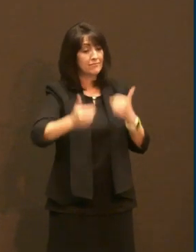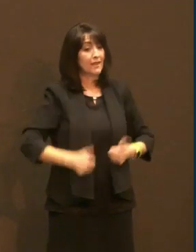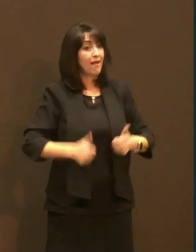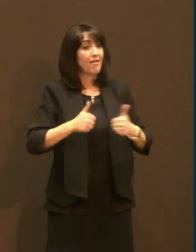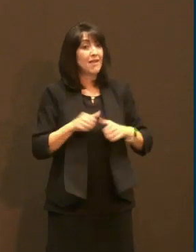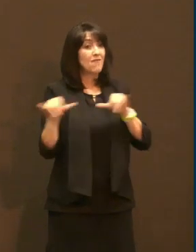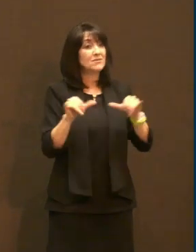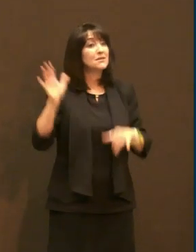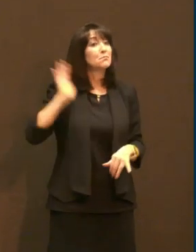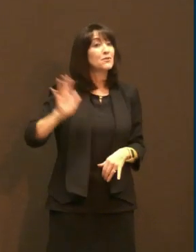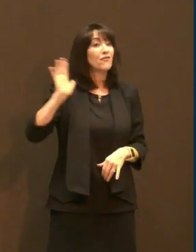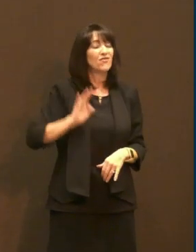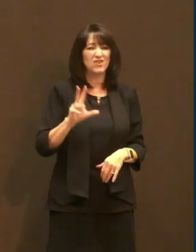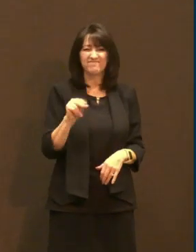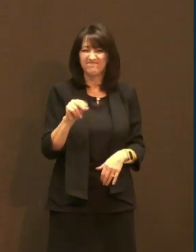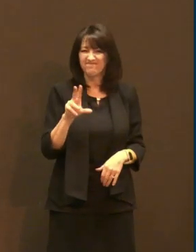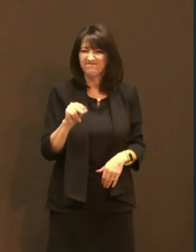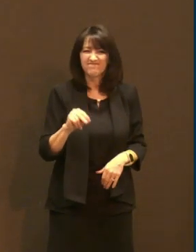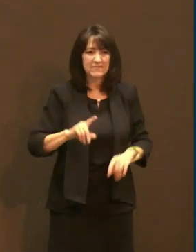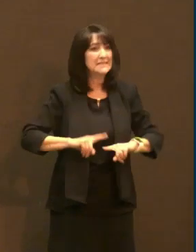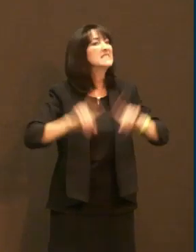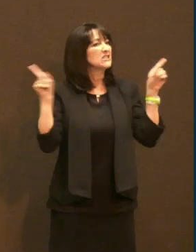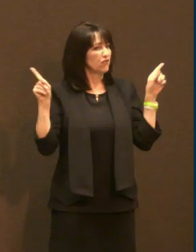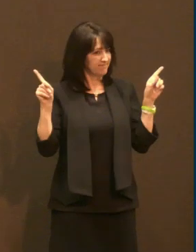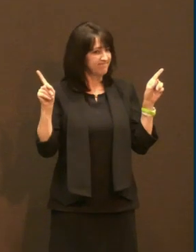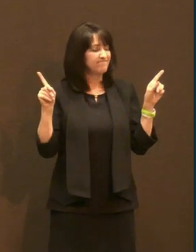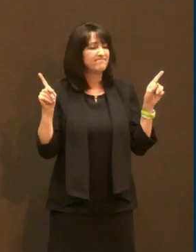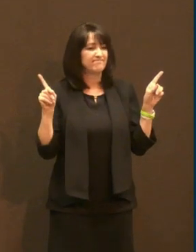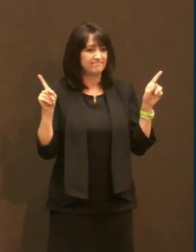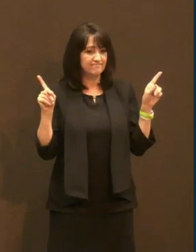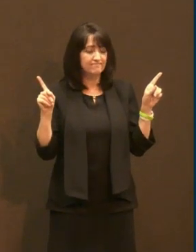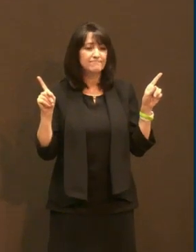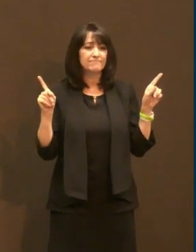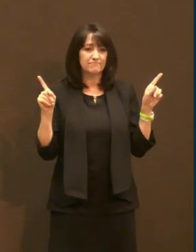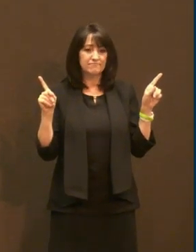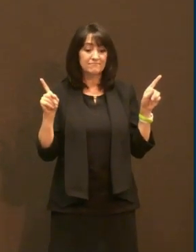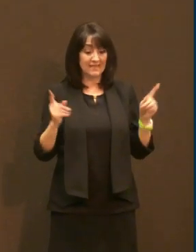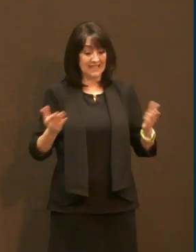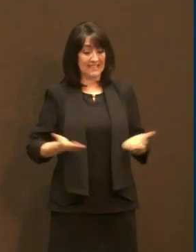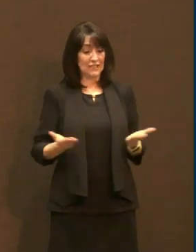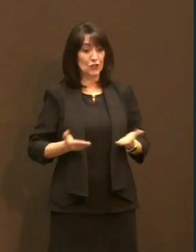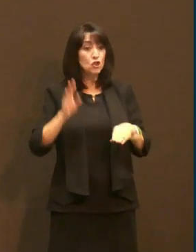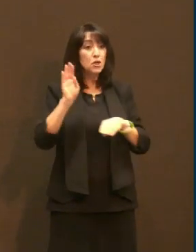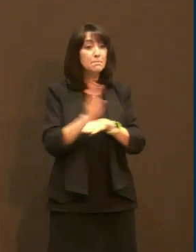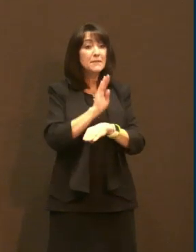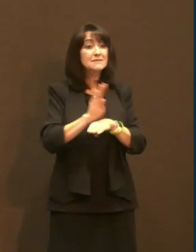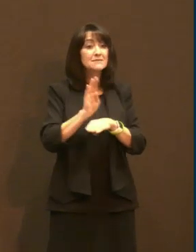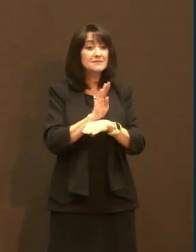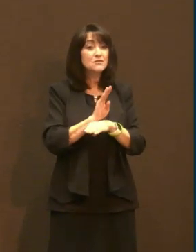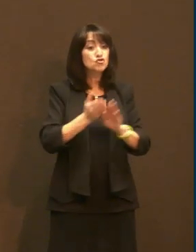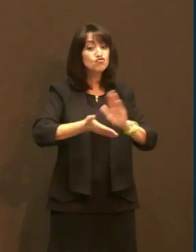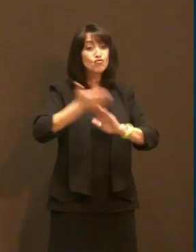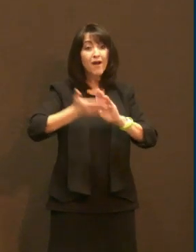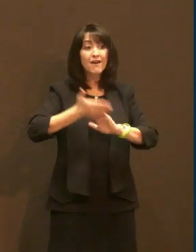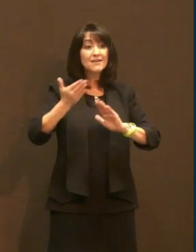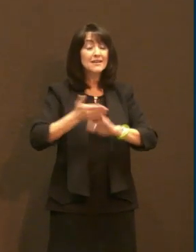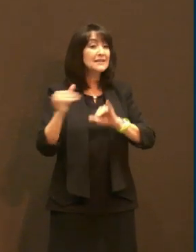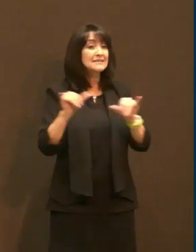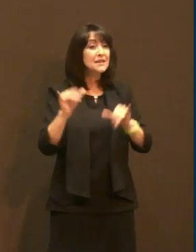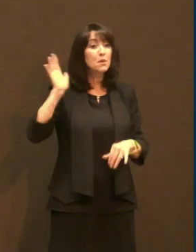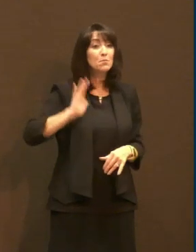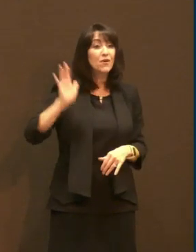we in a rolling way kind of reopen business here in our state. We need to do so, making